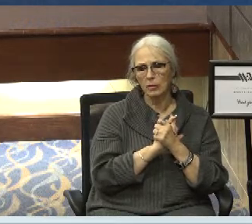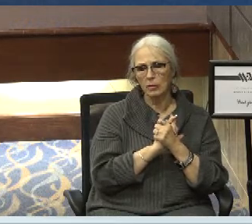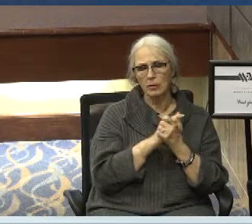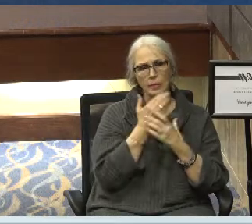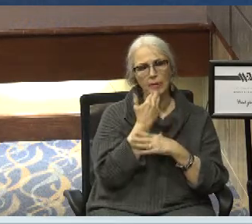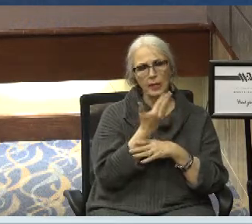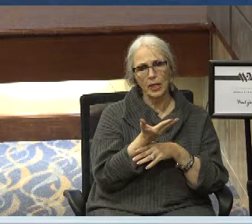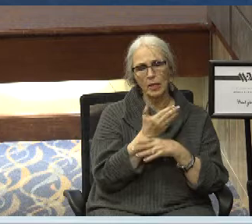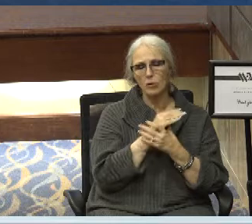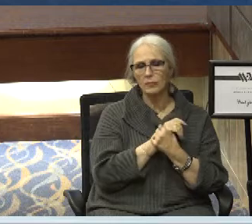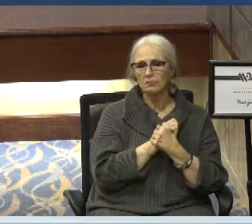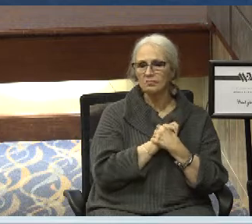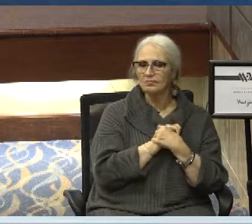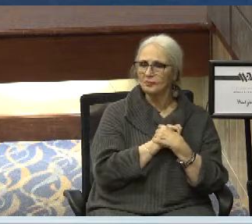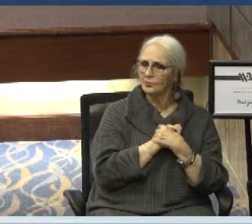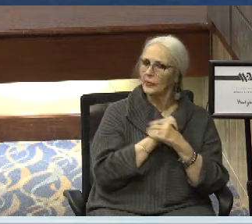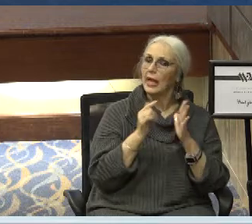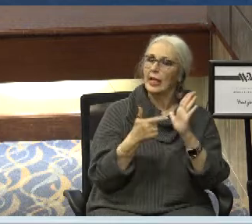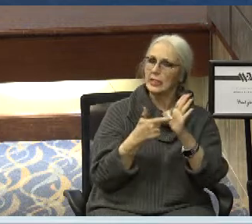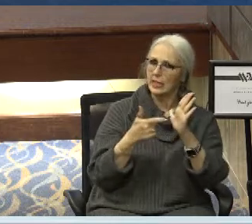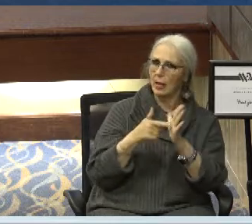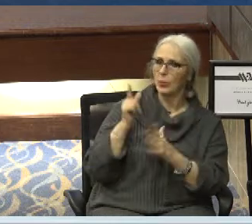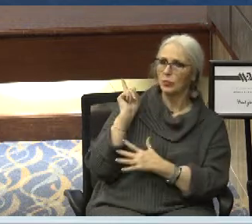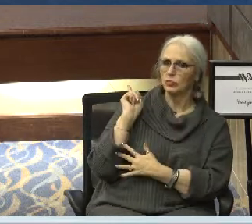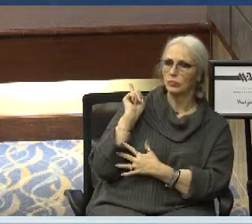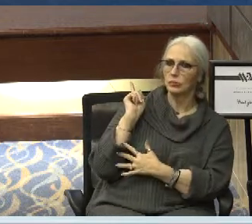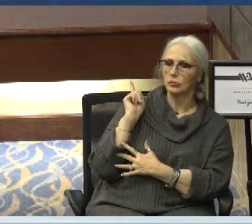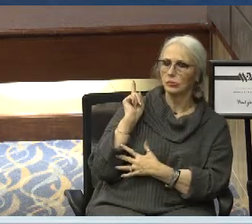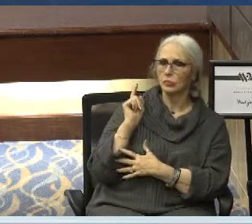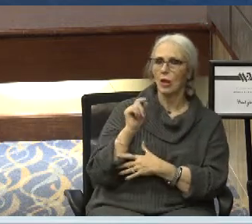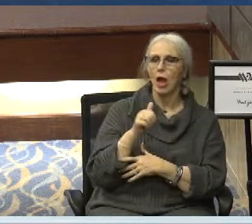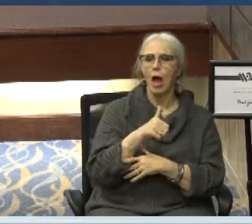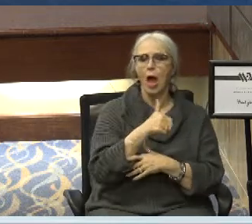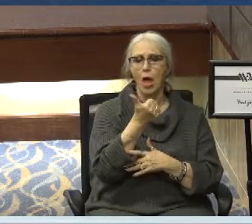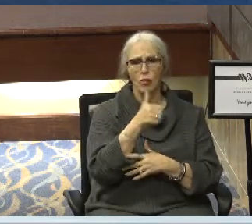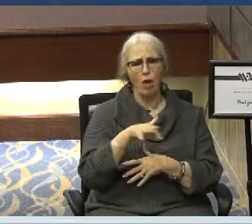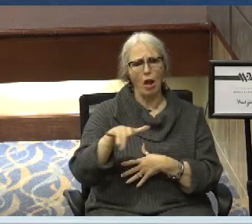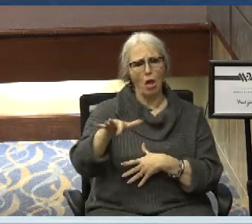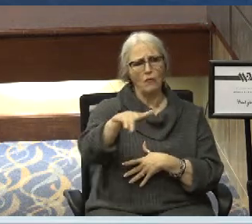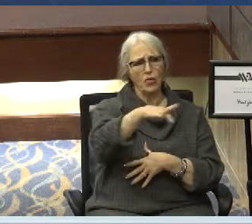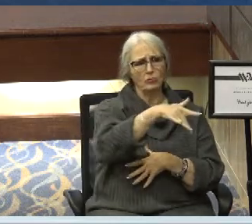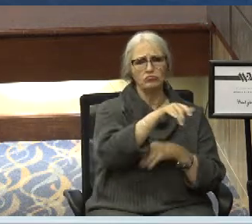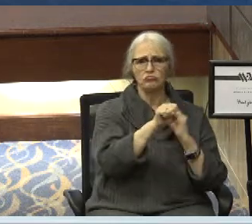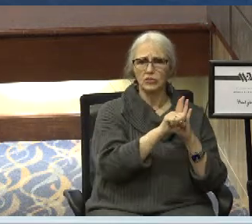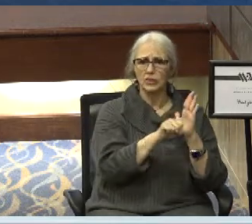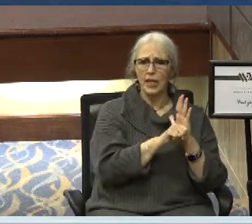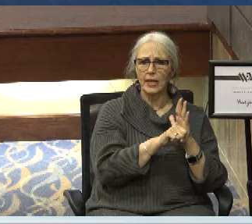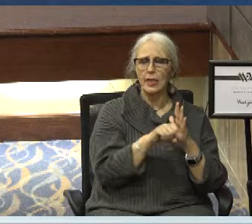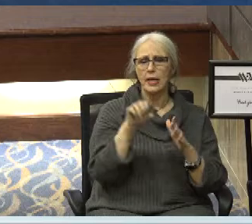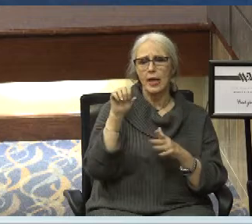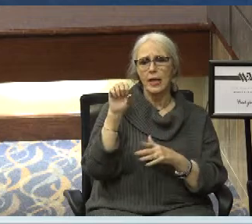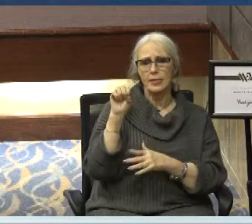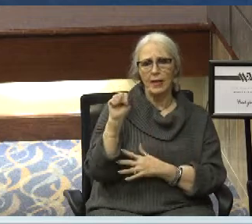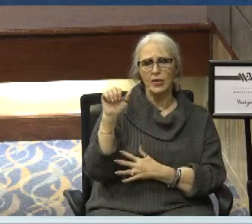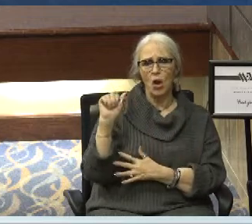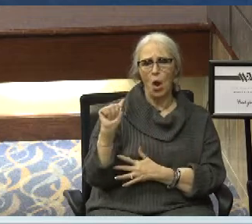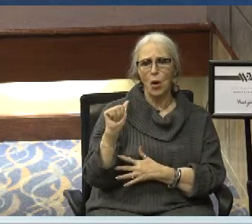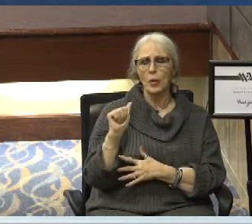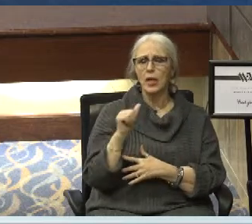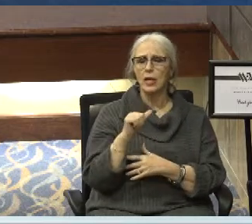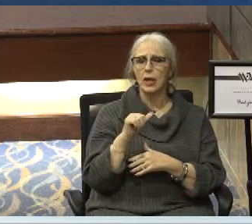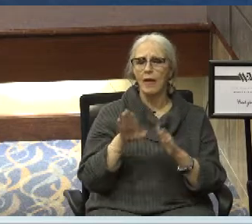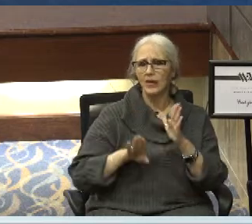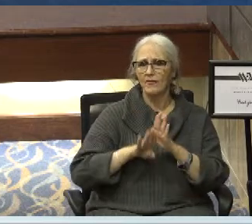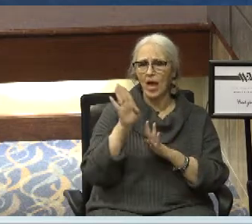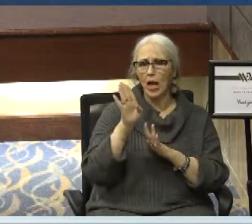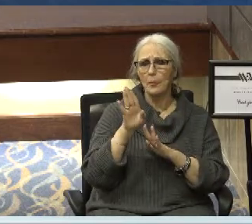Thanks, Bradley. Here's some examples of some other facilities around the state, Salvation Army facilities that have been developed that have